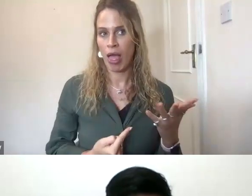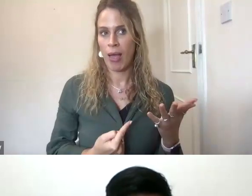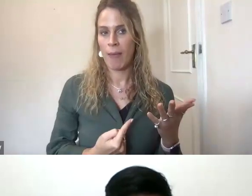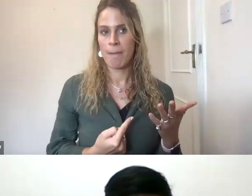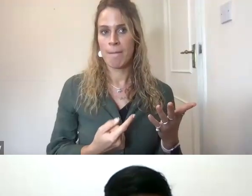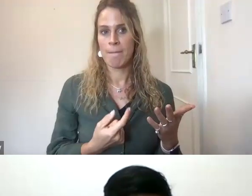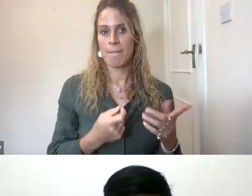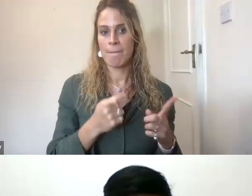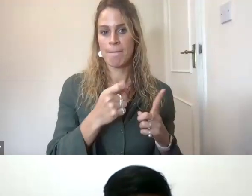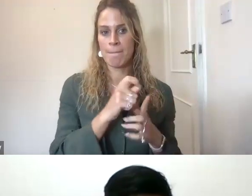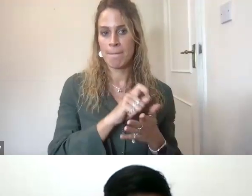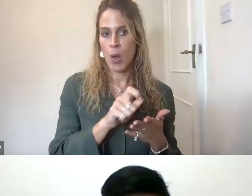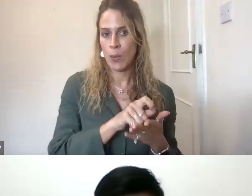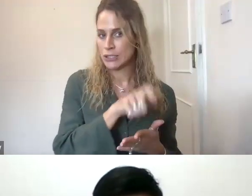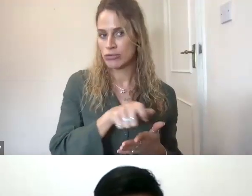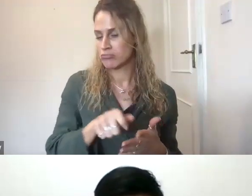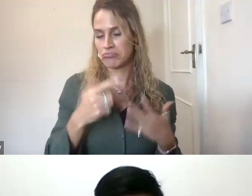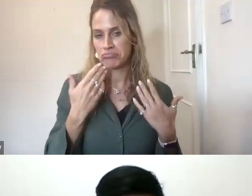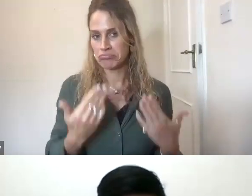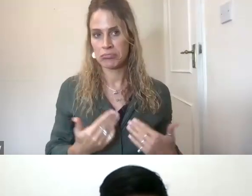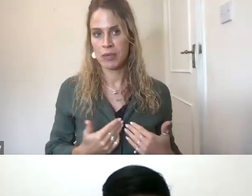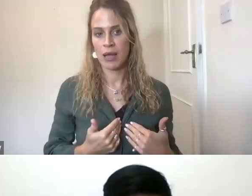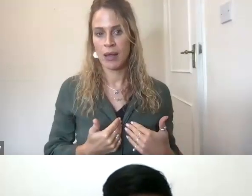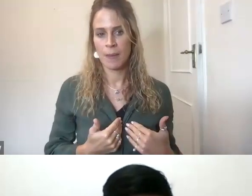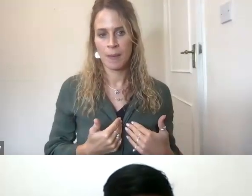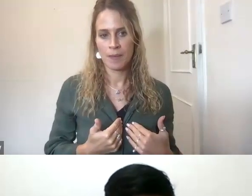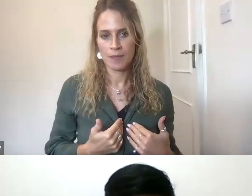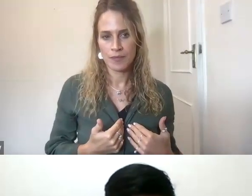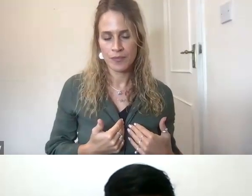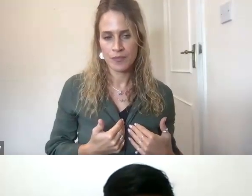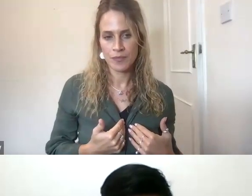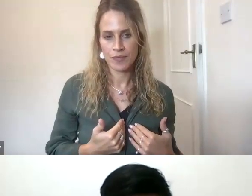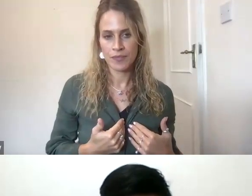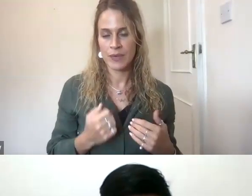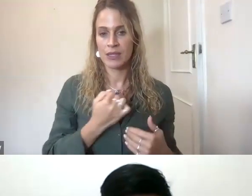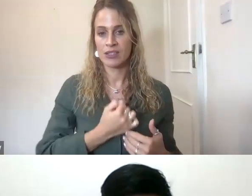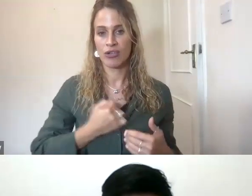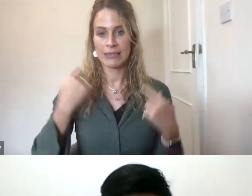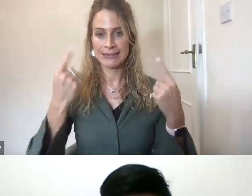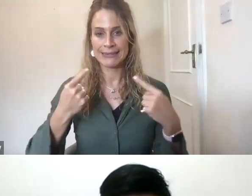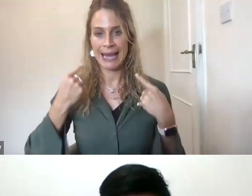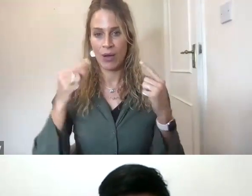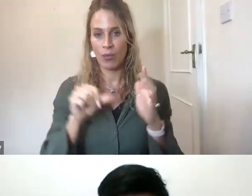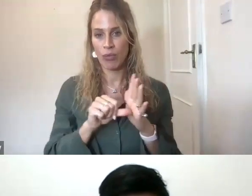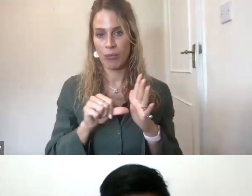Tamil poets I've been working with are these people, and